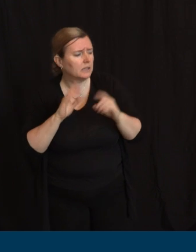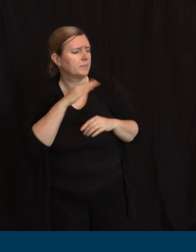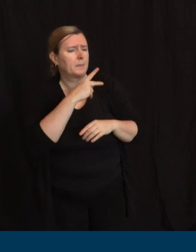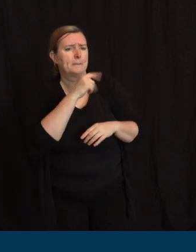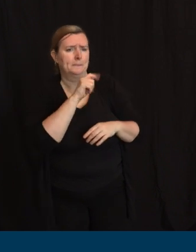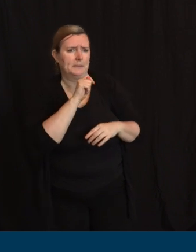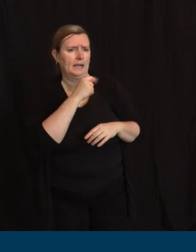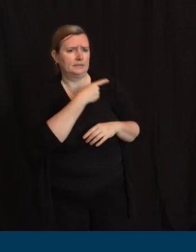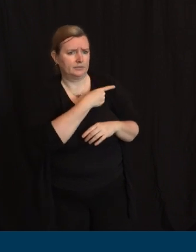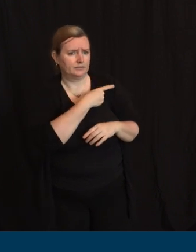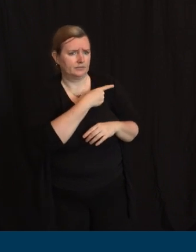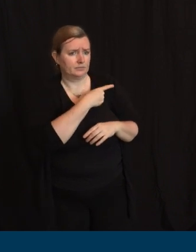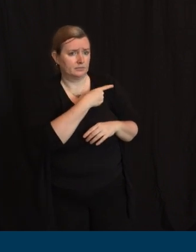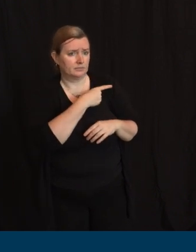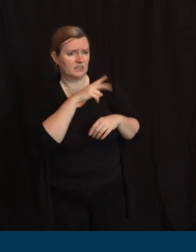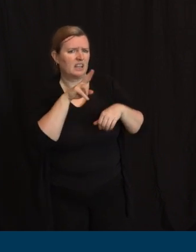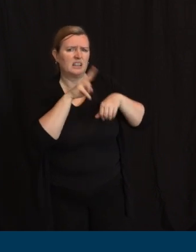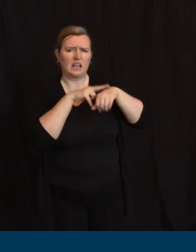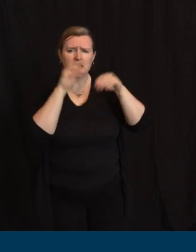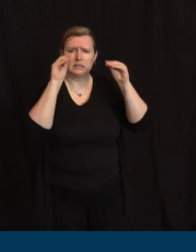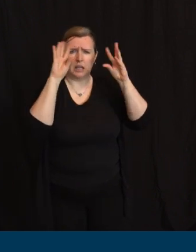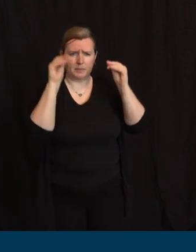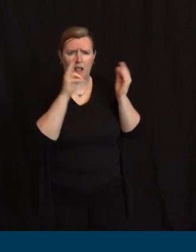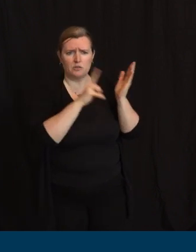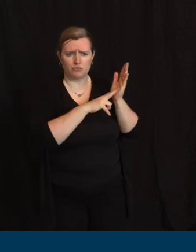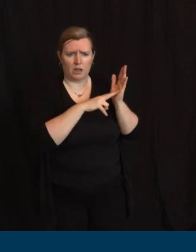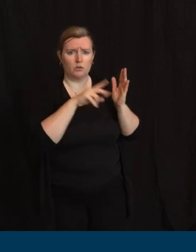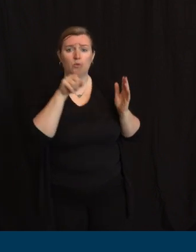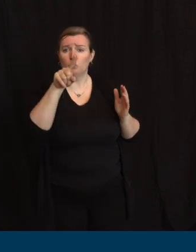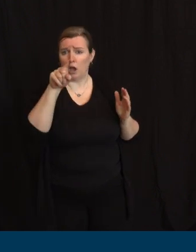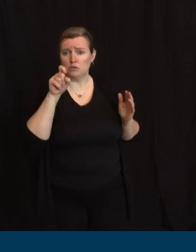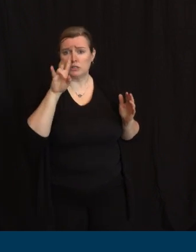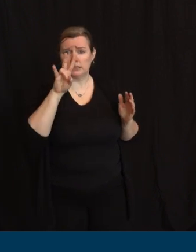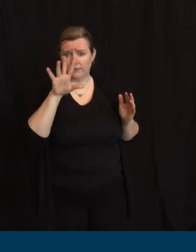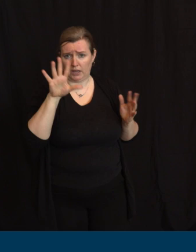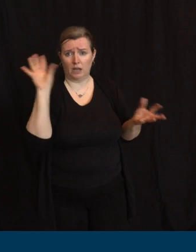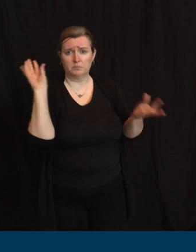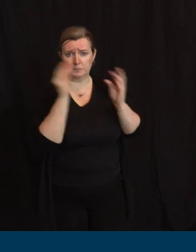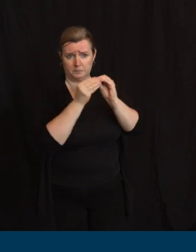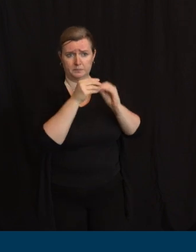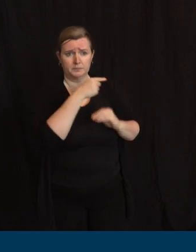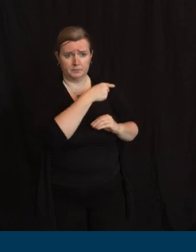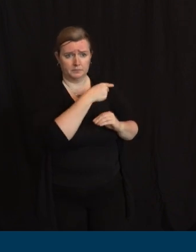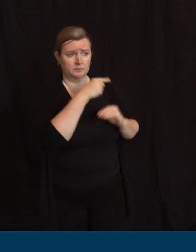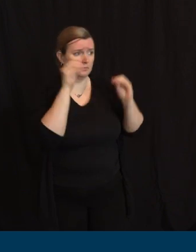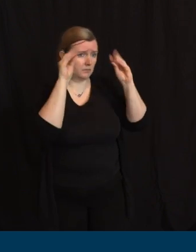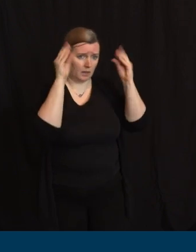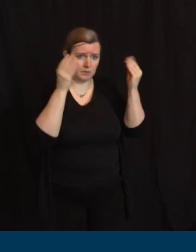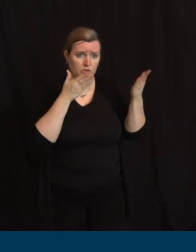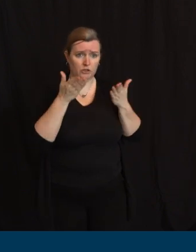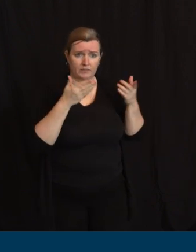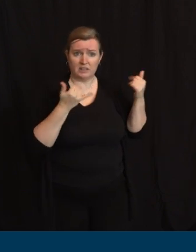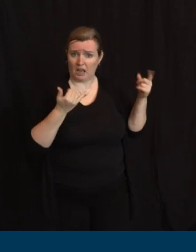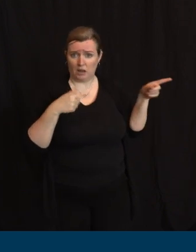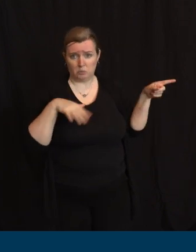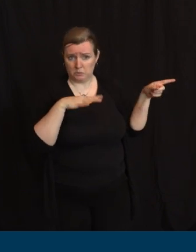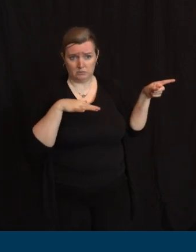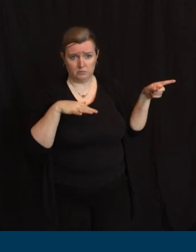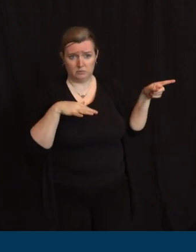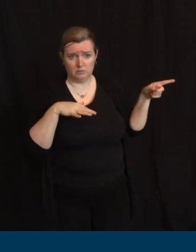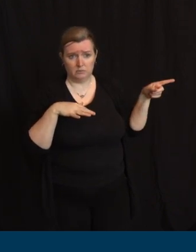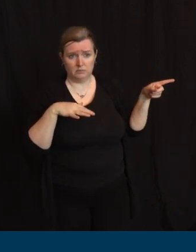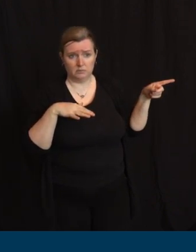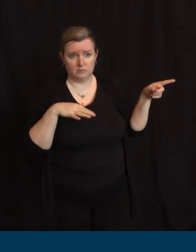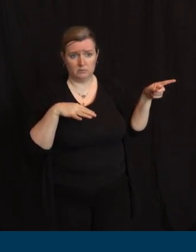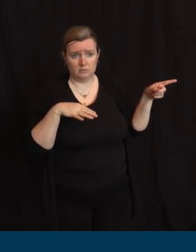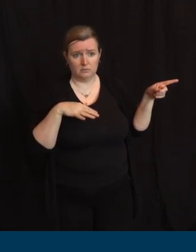175 total ambulance services that are now centralized out of MetLife Stadium. Can you get to Matt